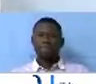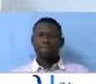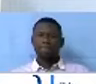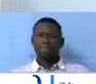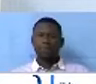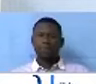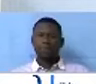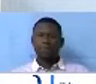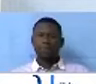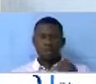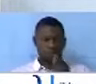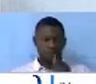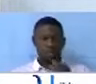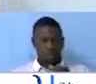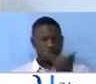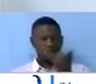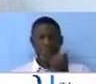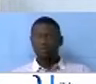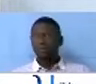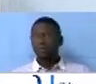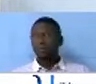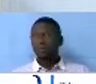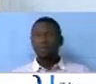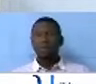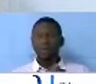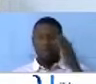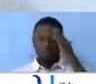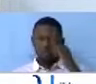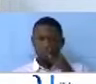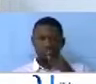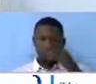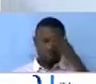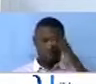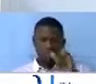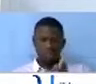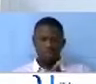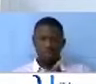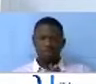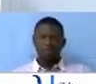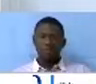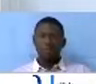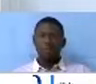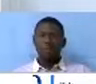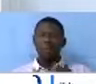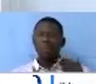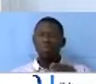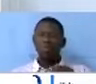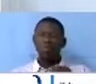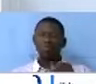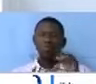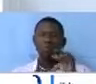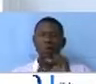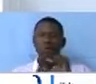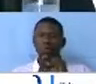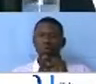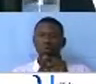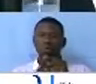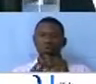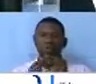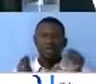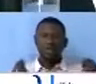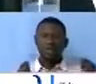said, yes. I knew you would agree. Because the most popular phrase in the